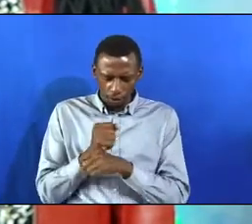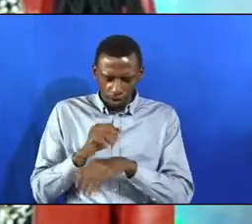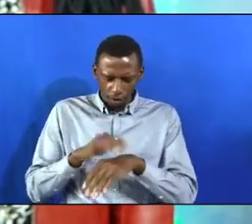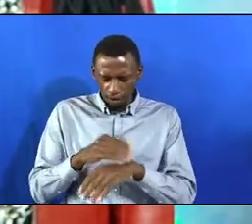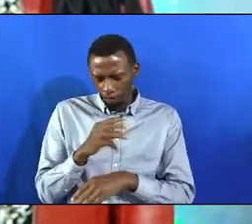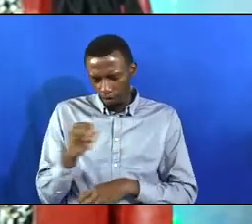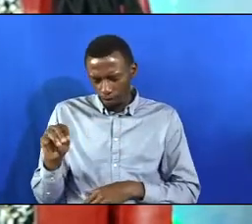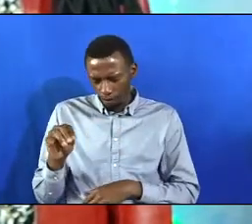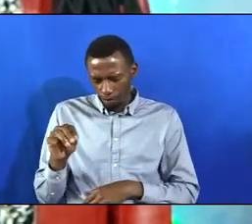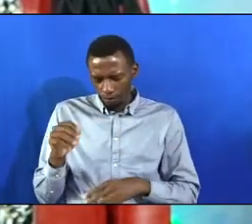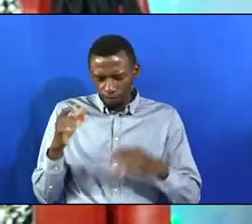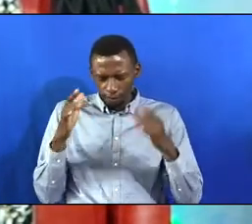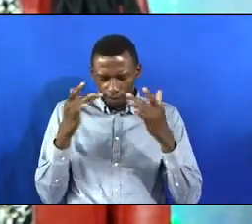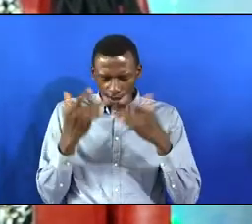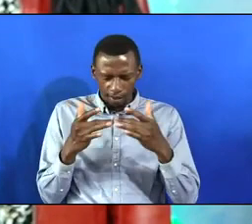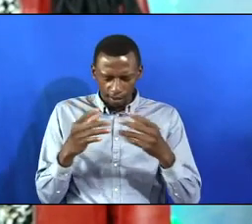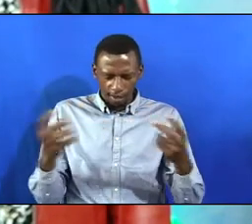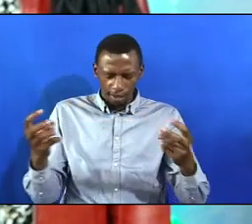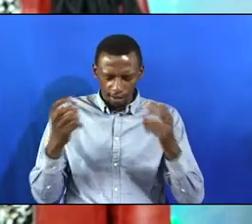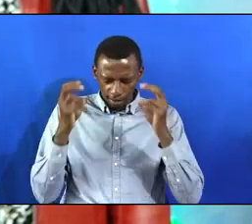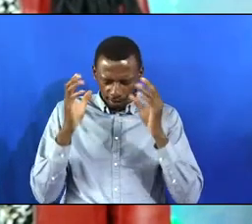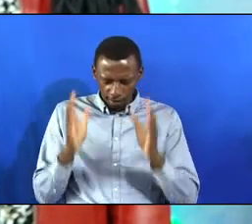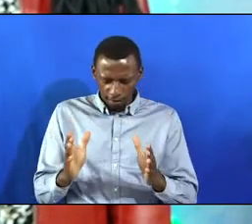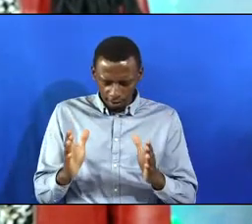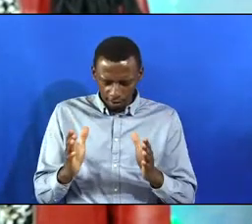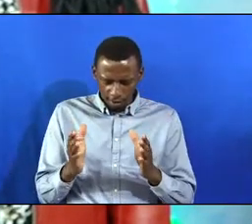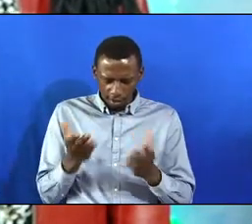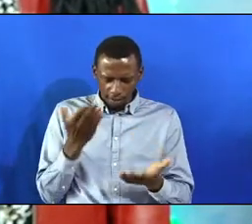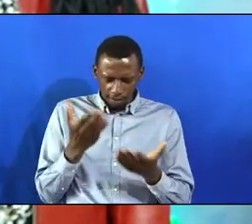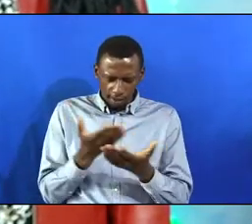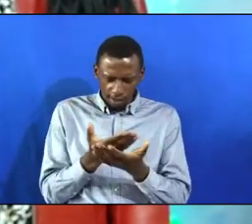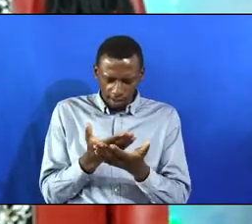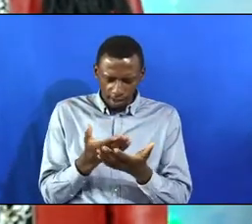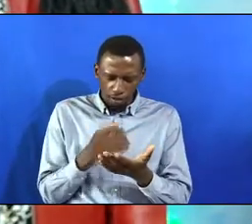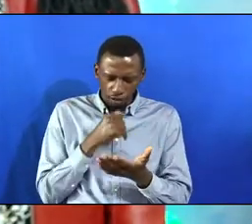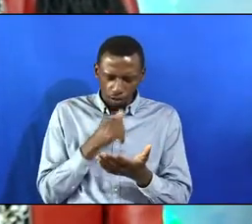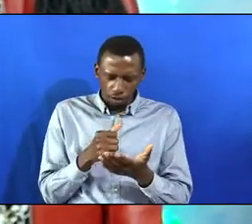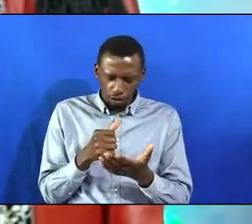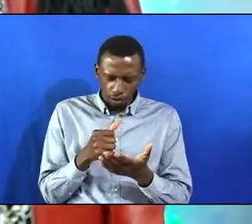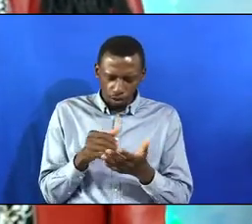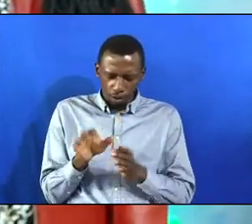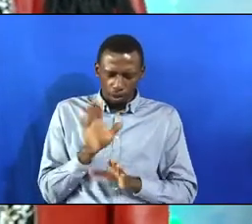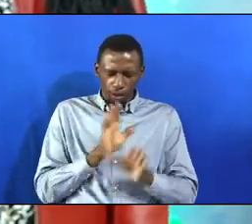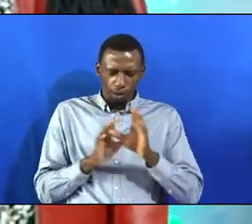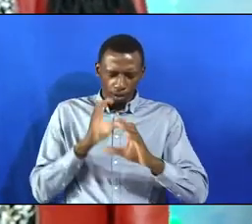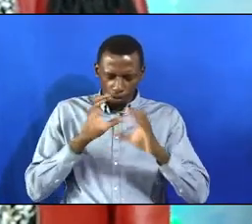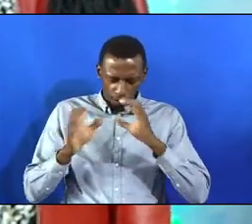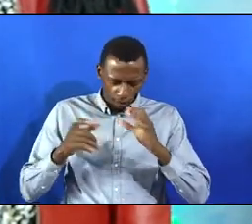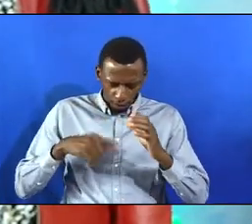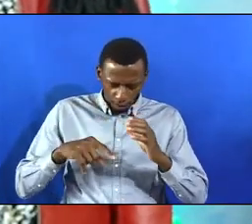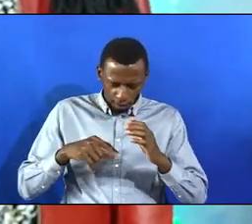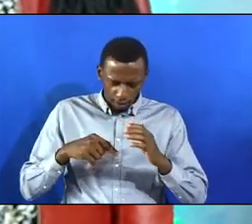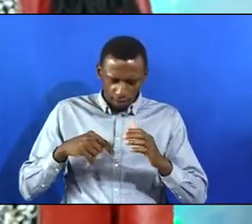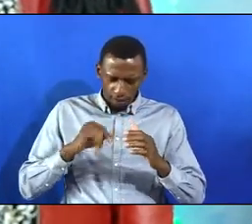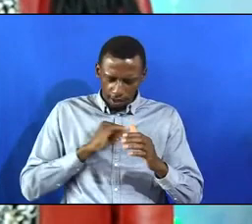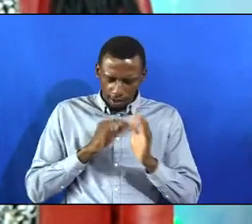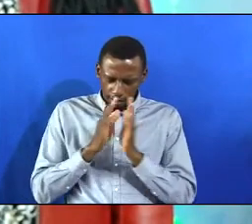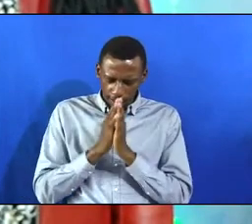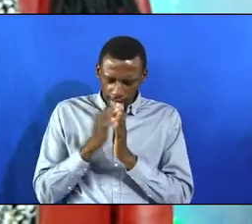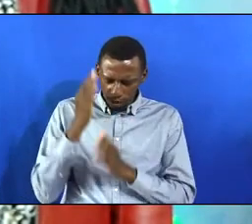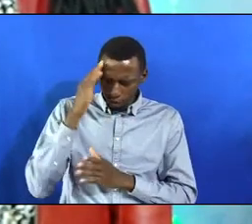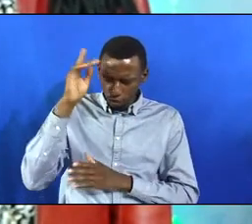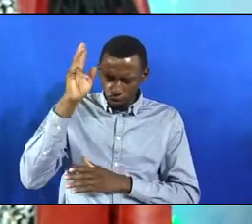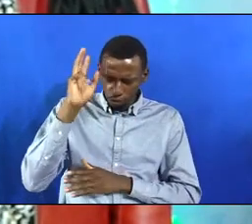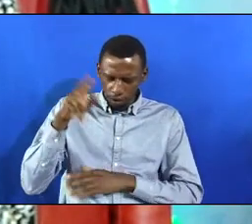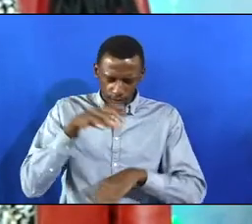Lord, let them not hesitate to, Lord, communicate to us, and we will pray, and I know you'll reach out to them. And